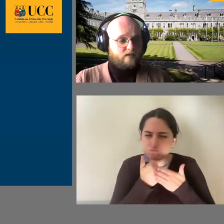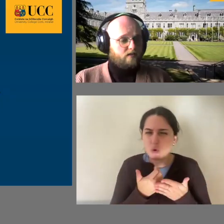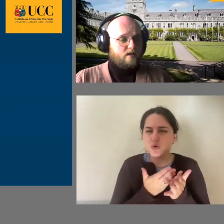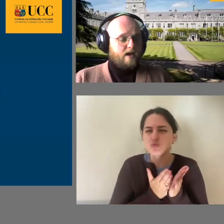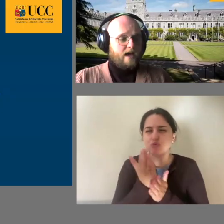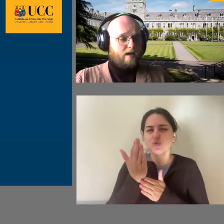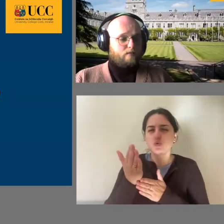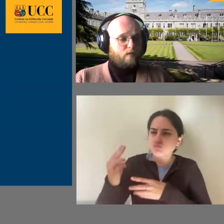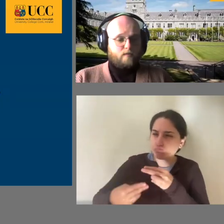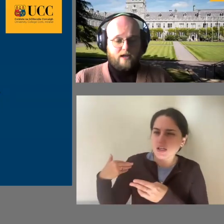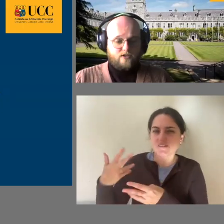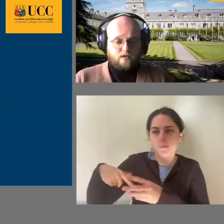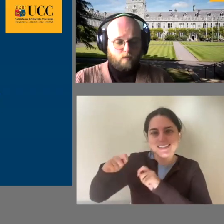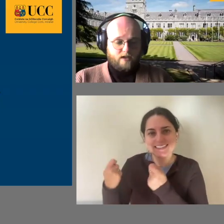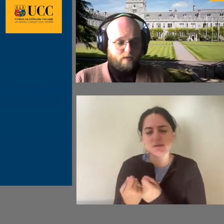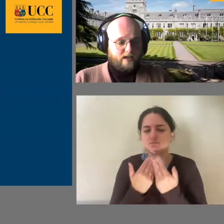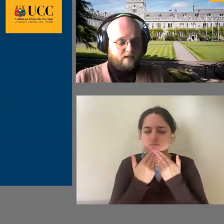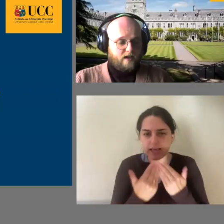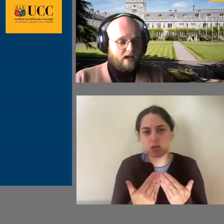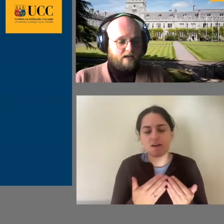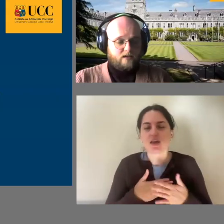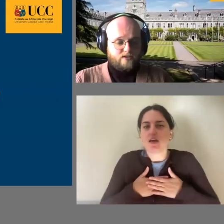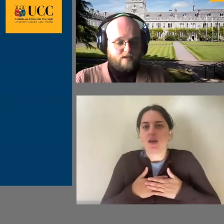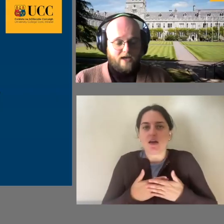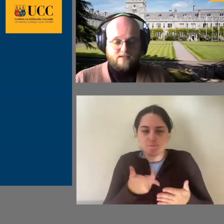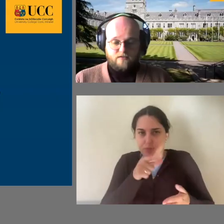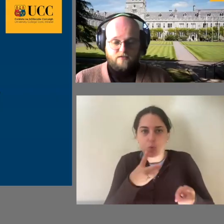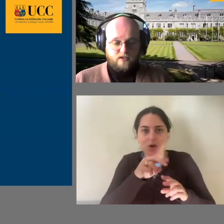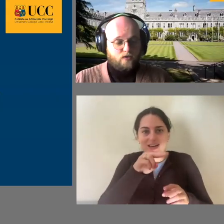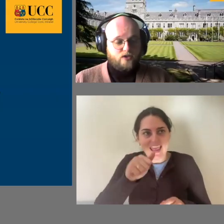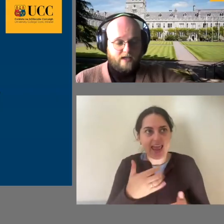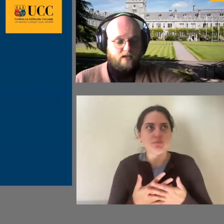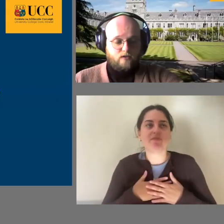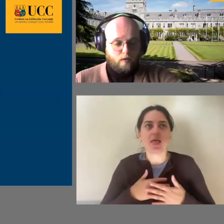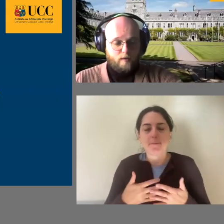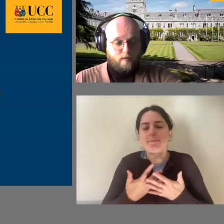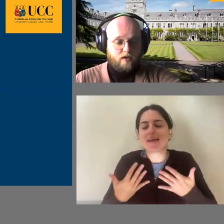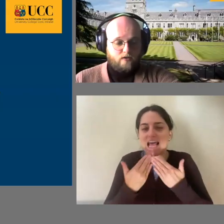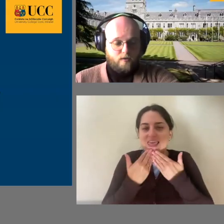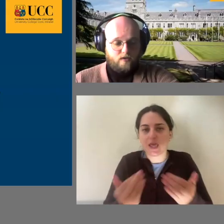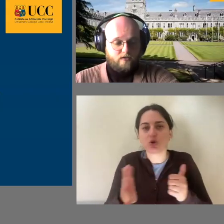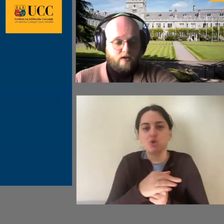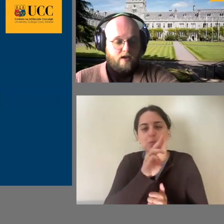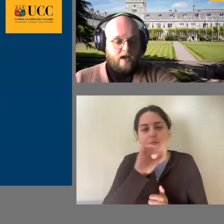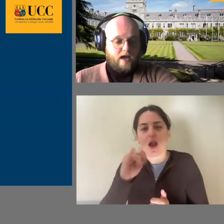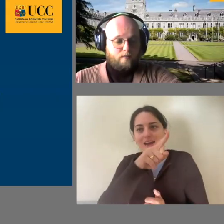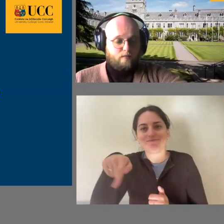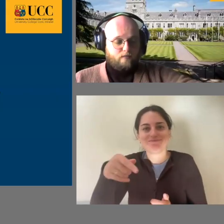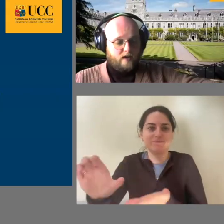the whole process. It was a pleasure working with the NDA, and just a massive, huge thank you to our PPI